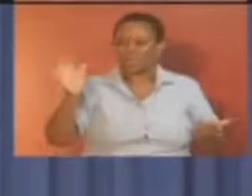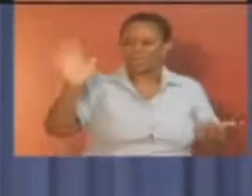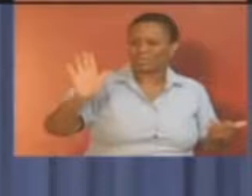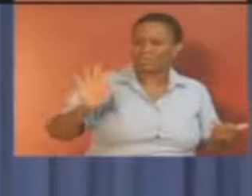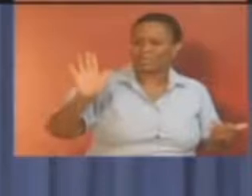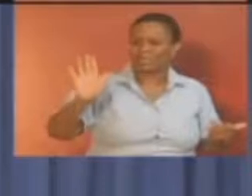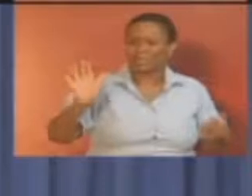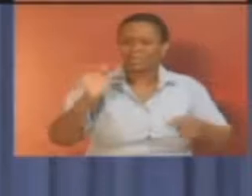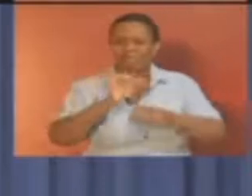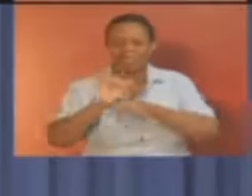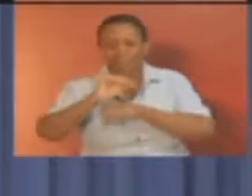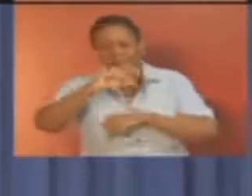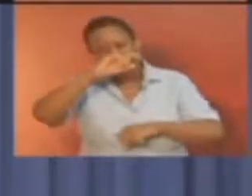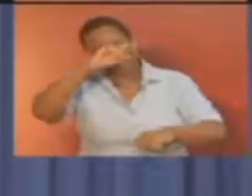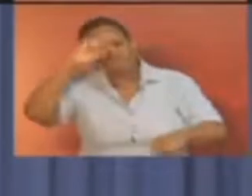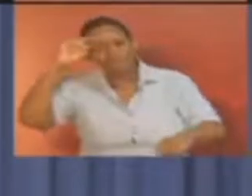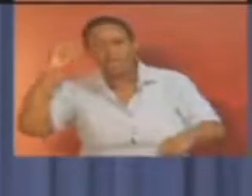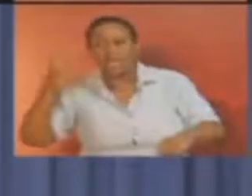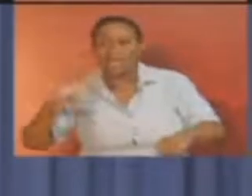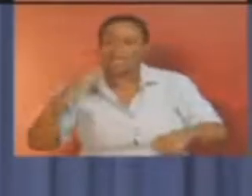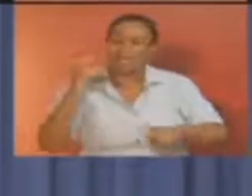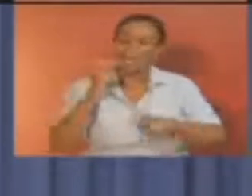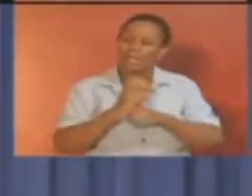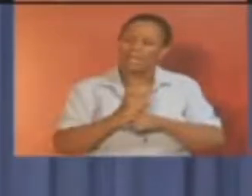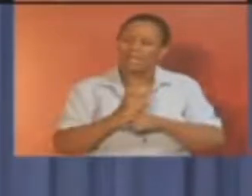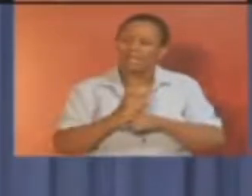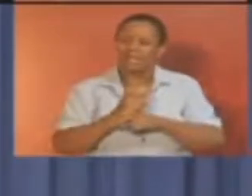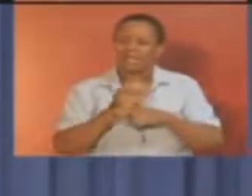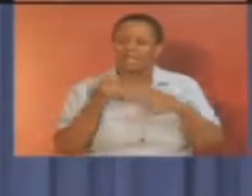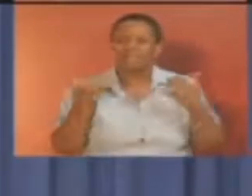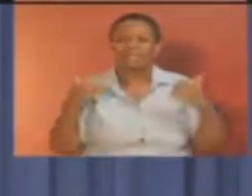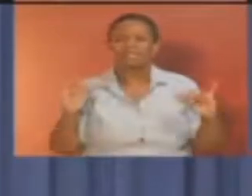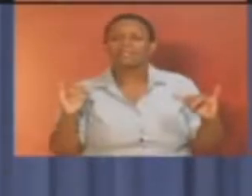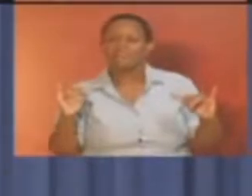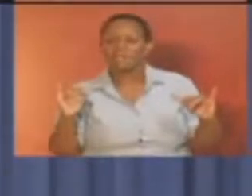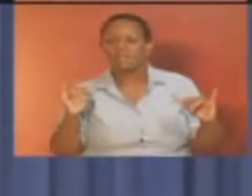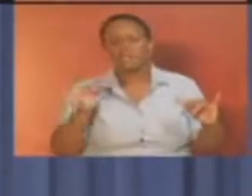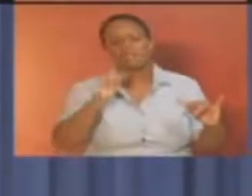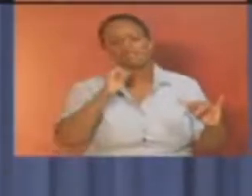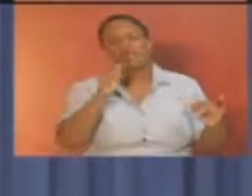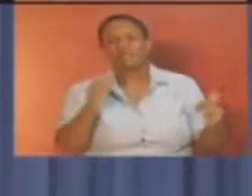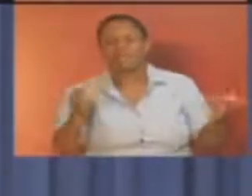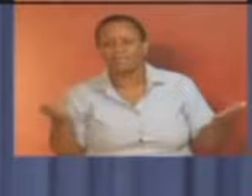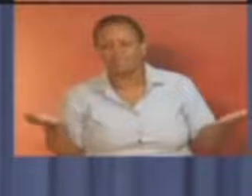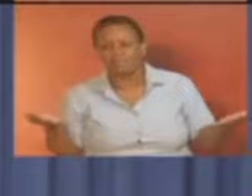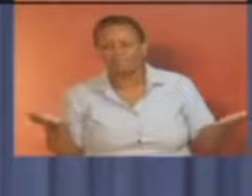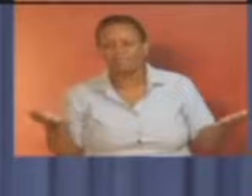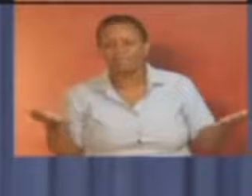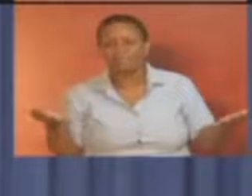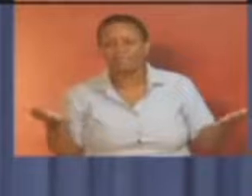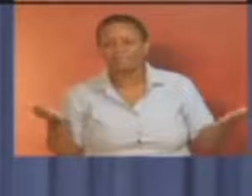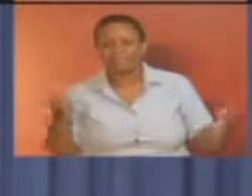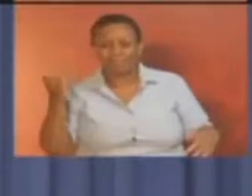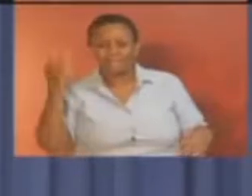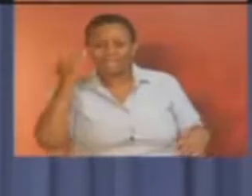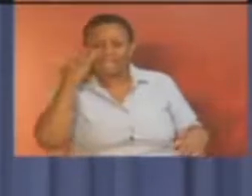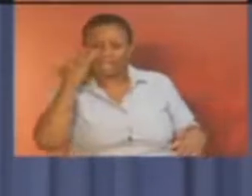end, but not be extended by our misbehavior. Because if we don't get the turnaround we're looking